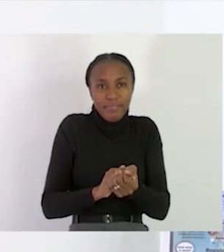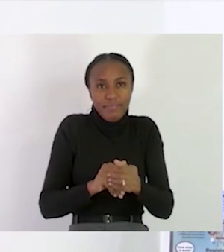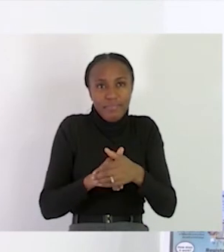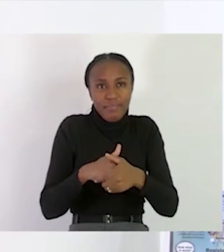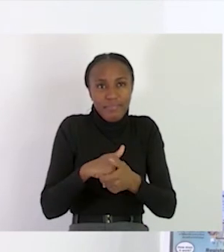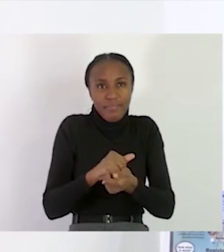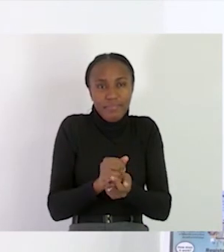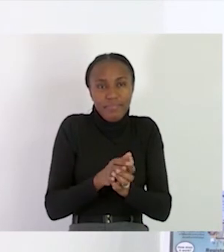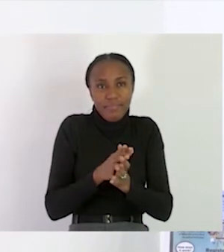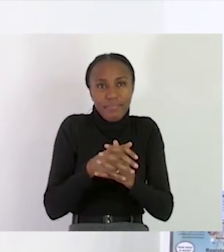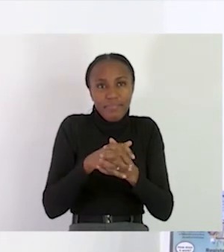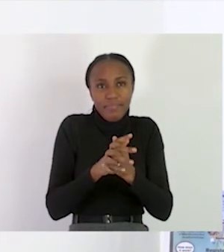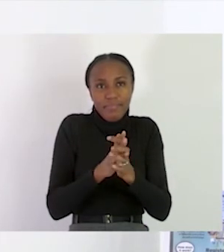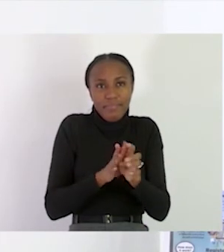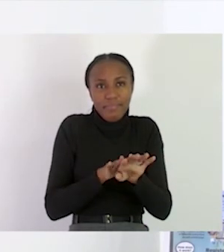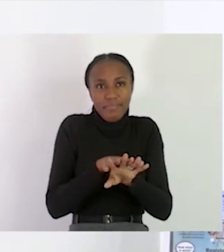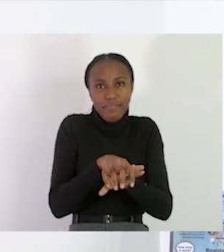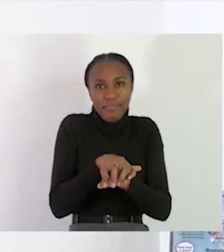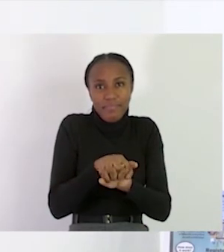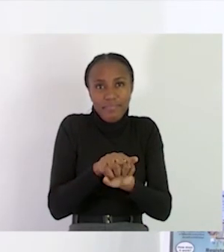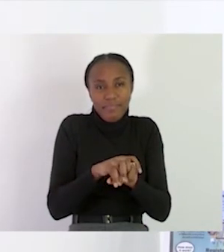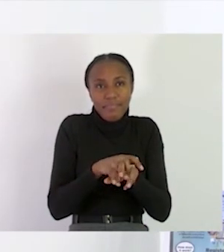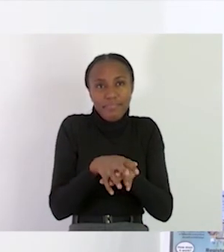the entire day, you have to sanitize.